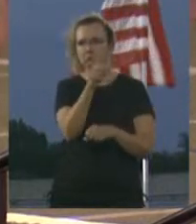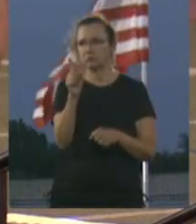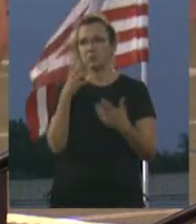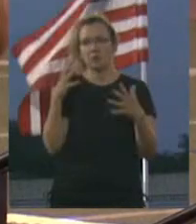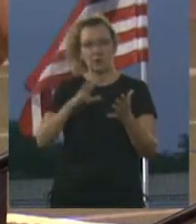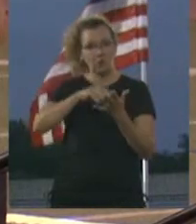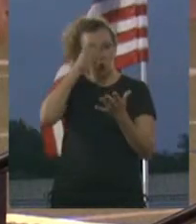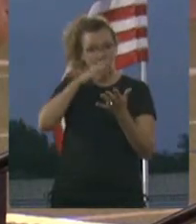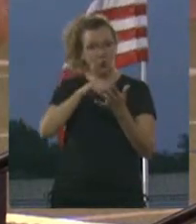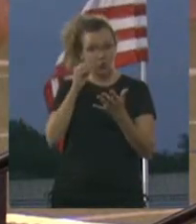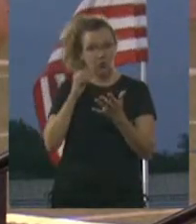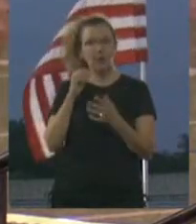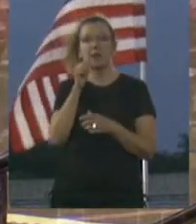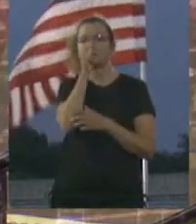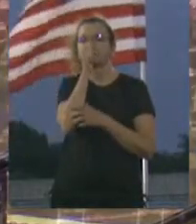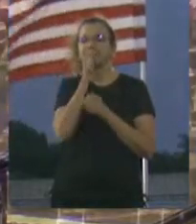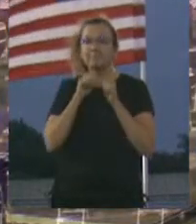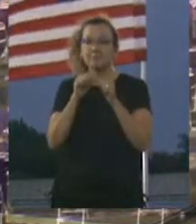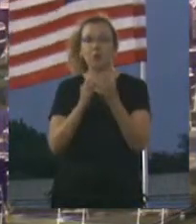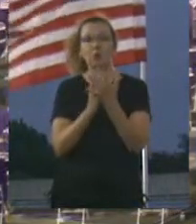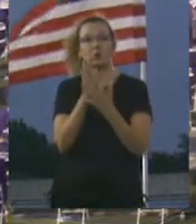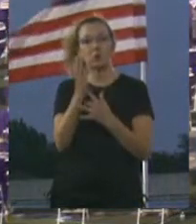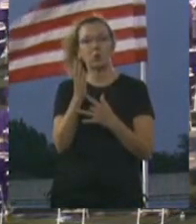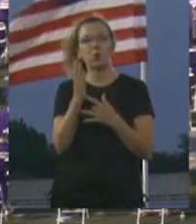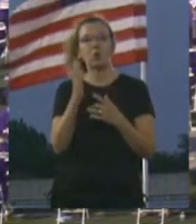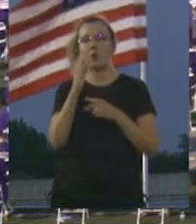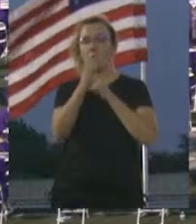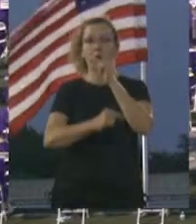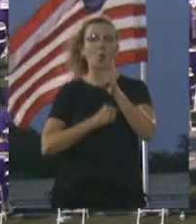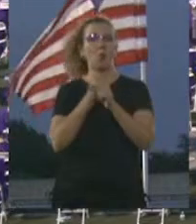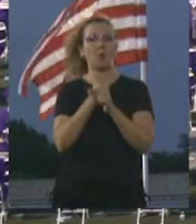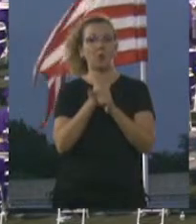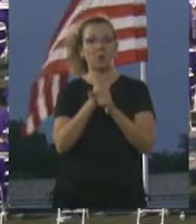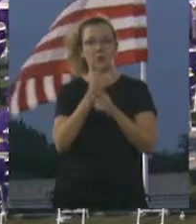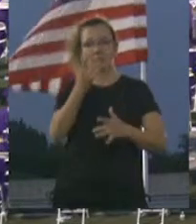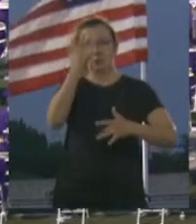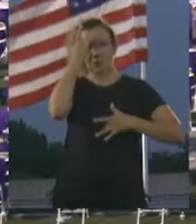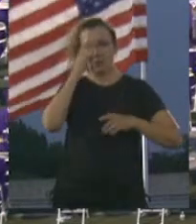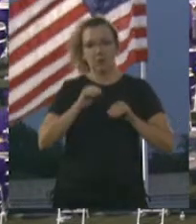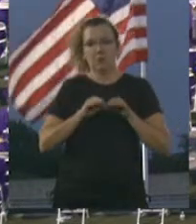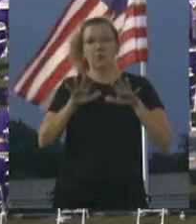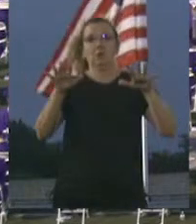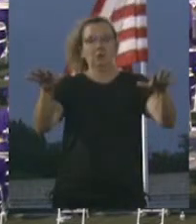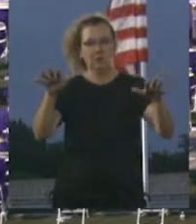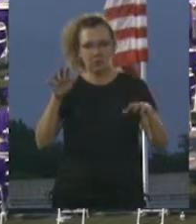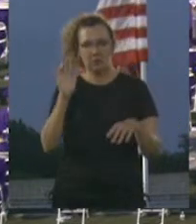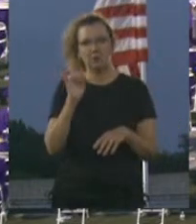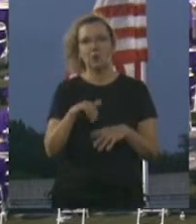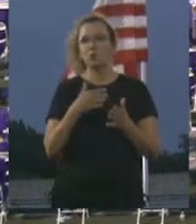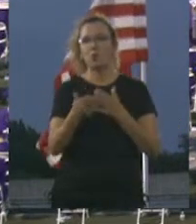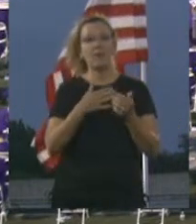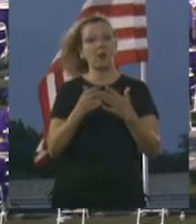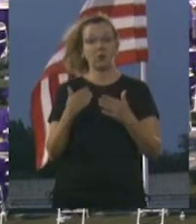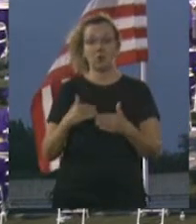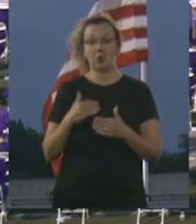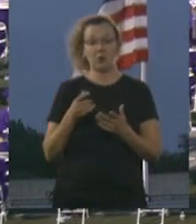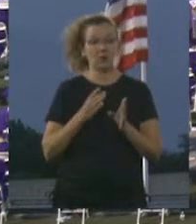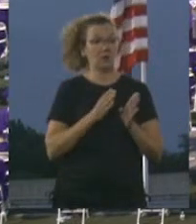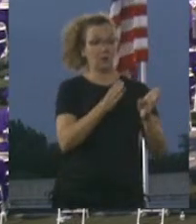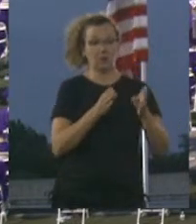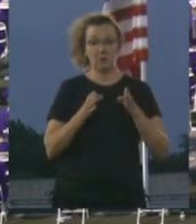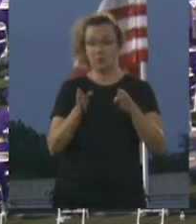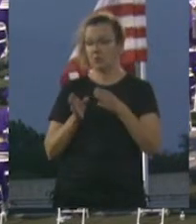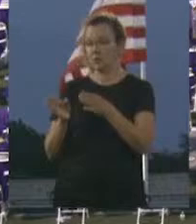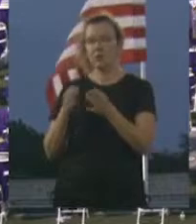and persisted through a global pandemic. No matter what your next steps are, after tonight,